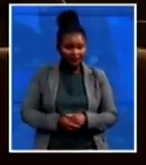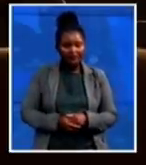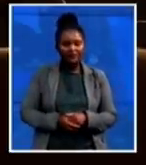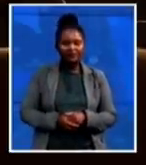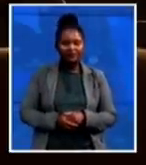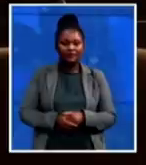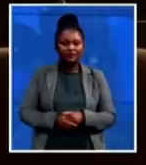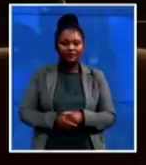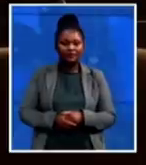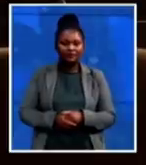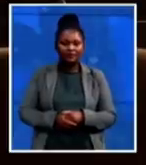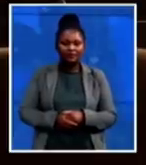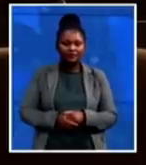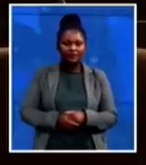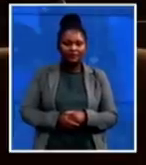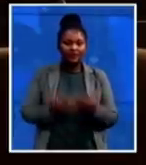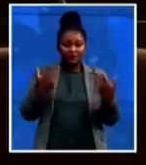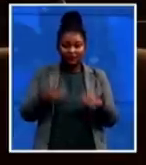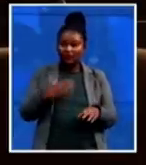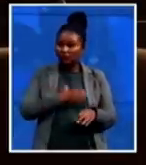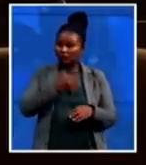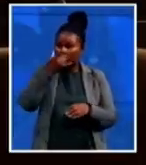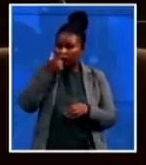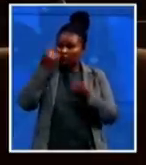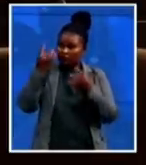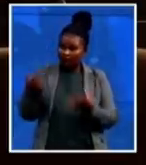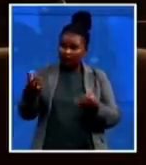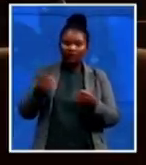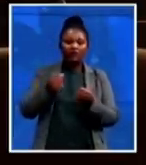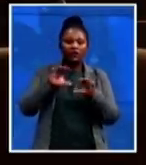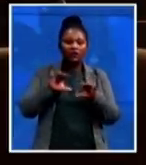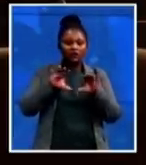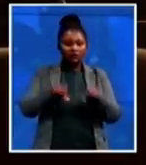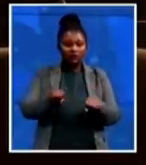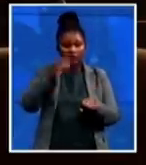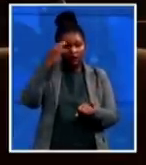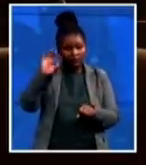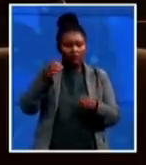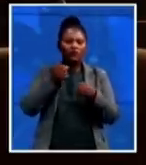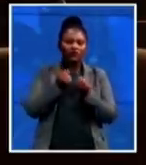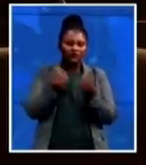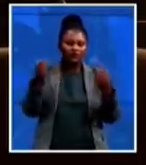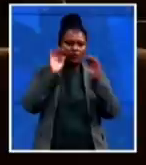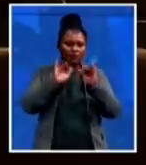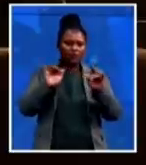president? And then we have another question.